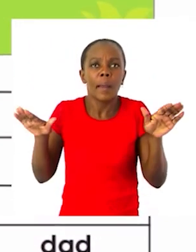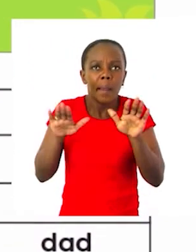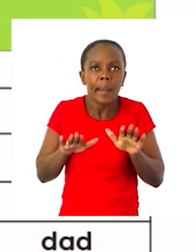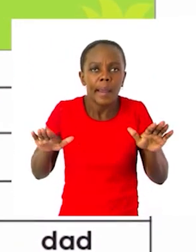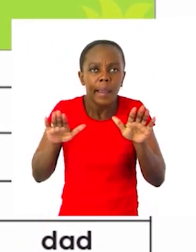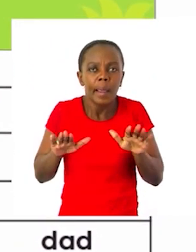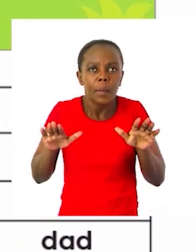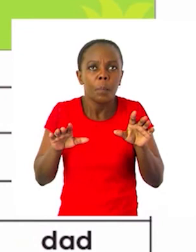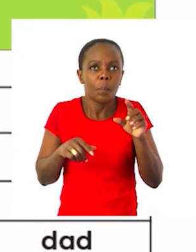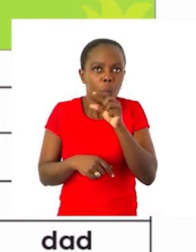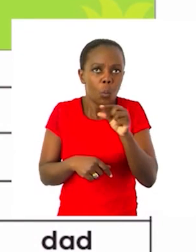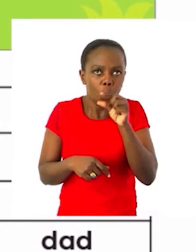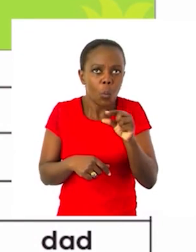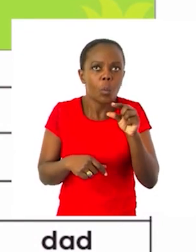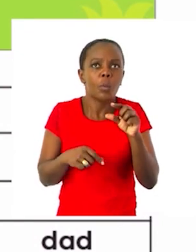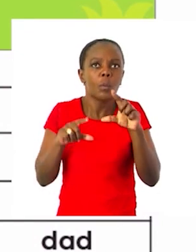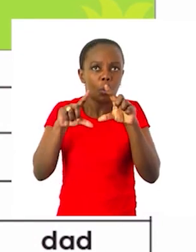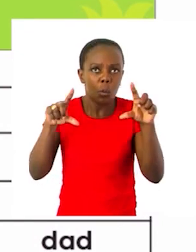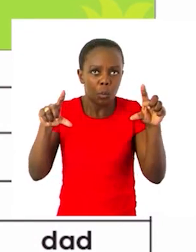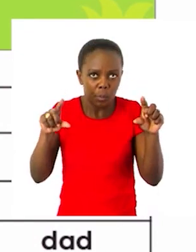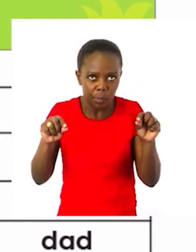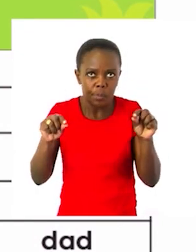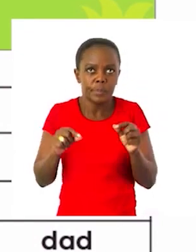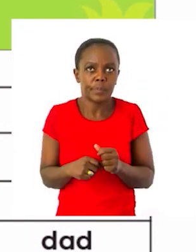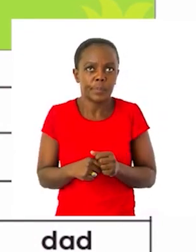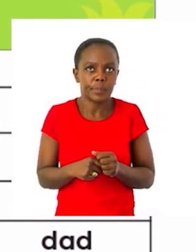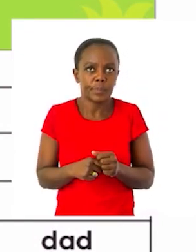the word ball.